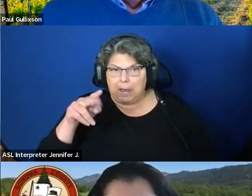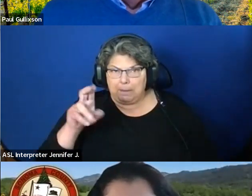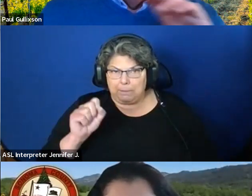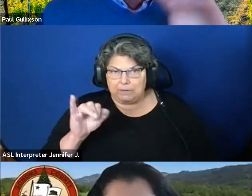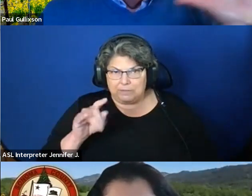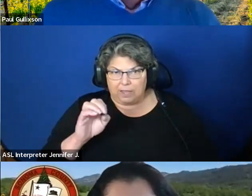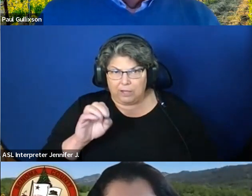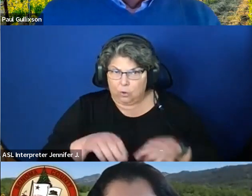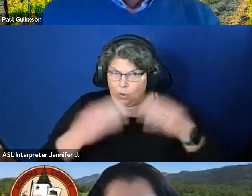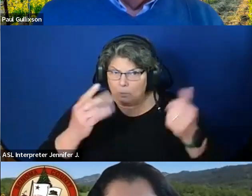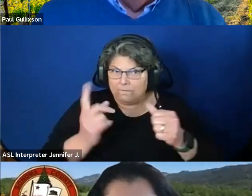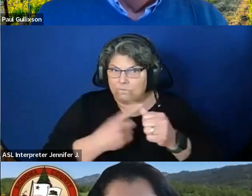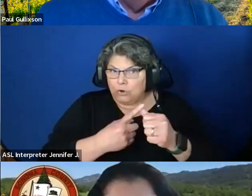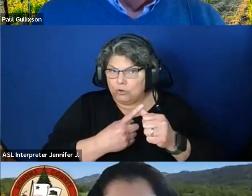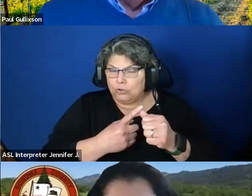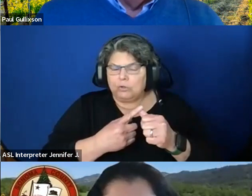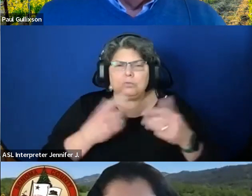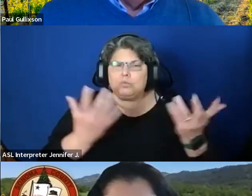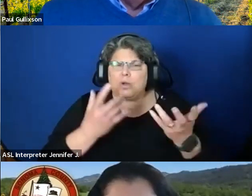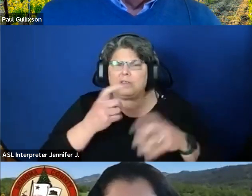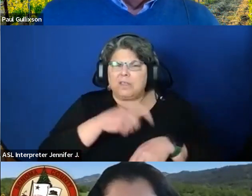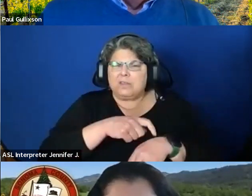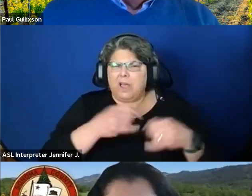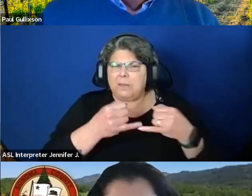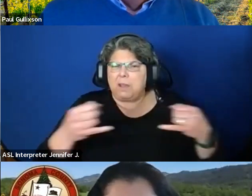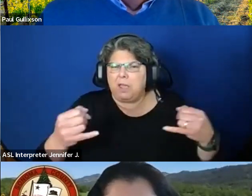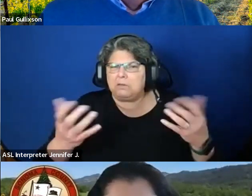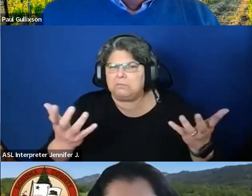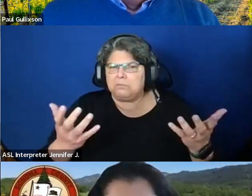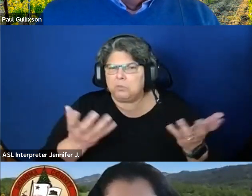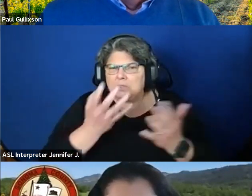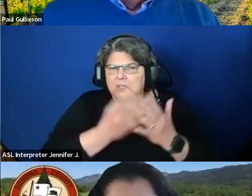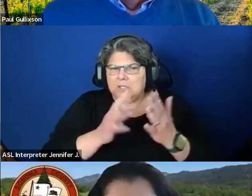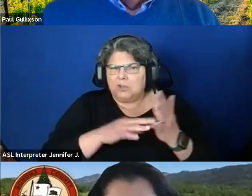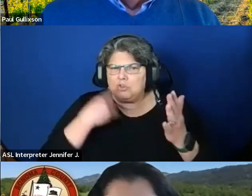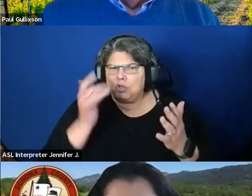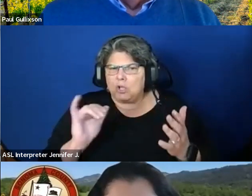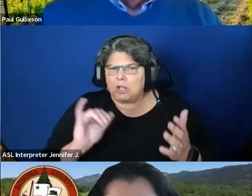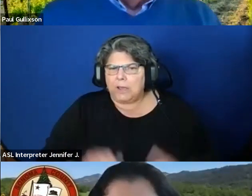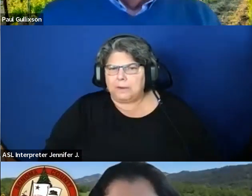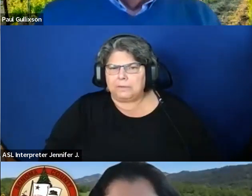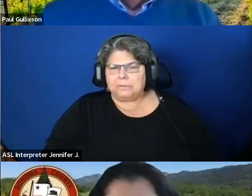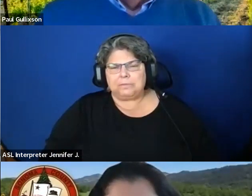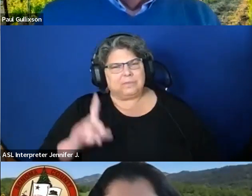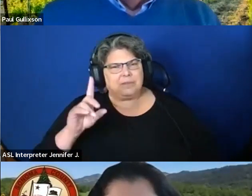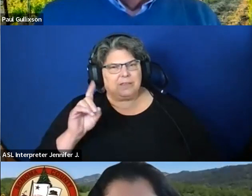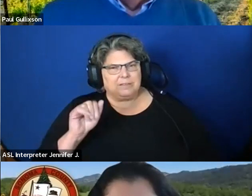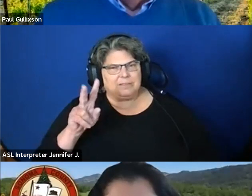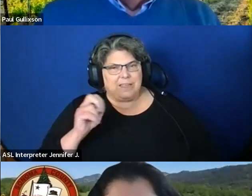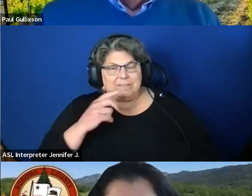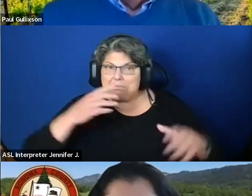first? What is the timeline here, I guess, is part of the question. I think that's yet to be